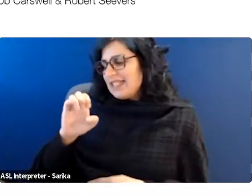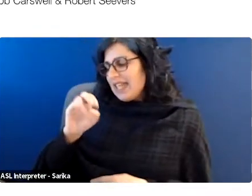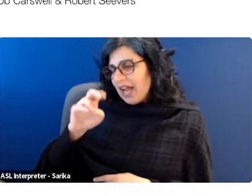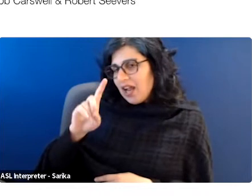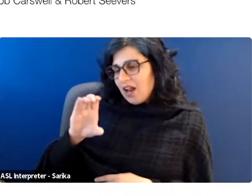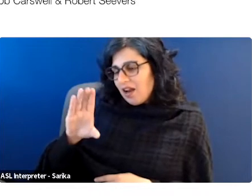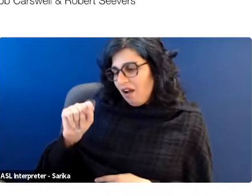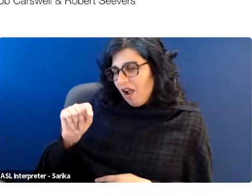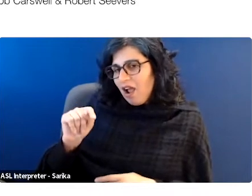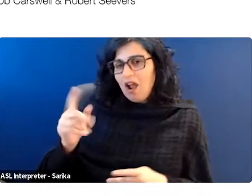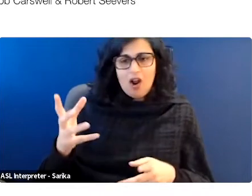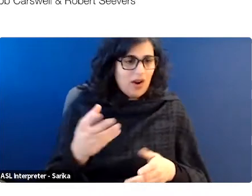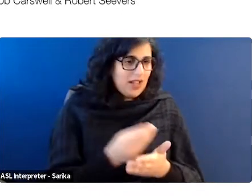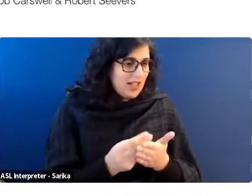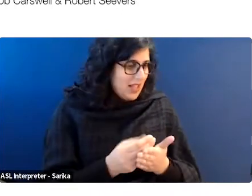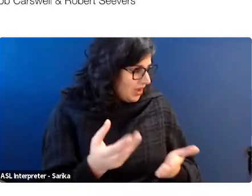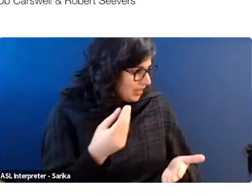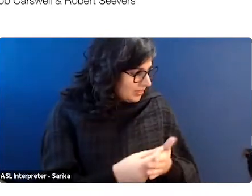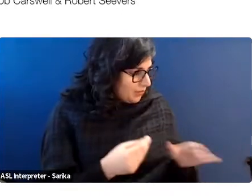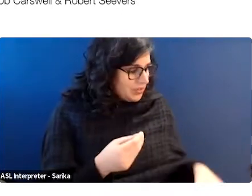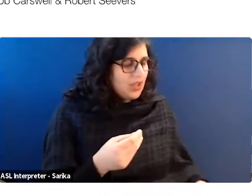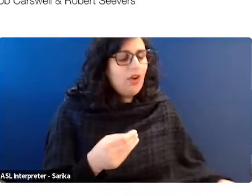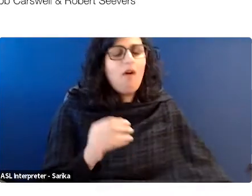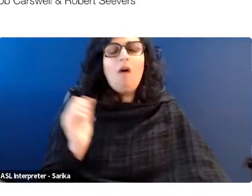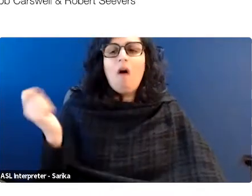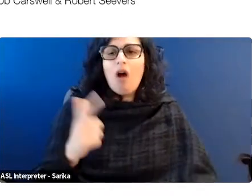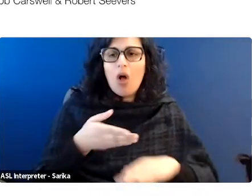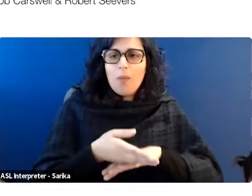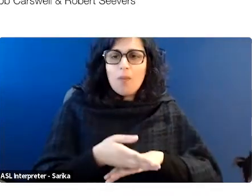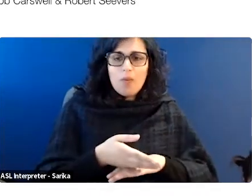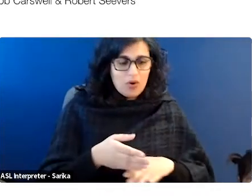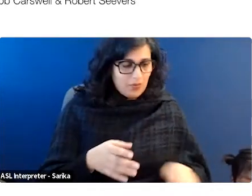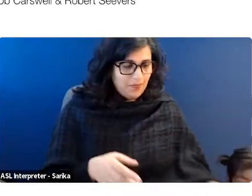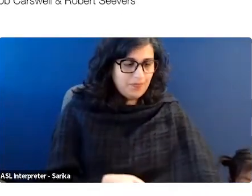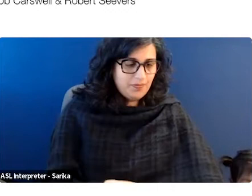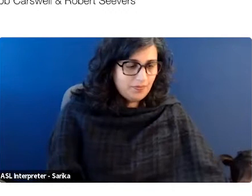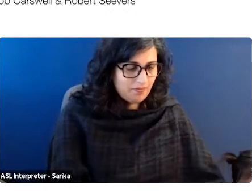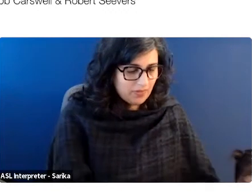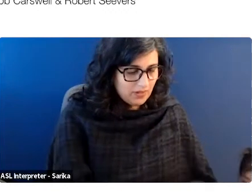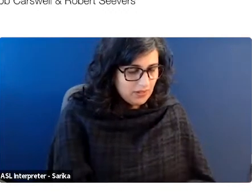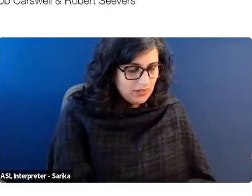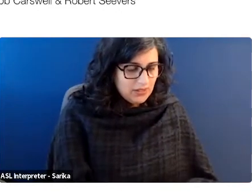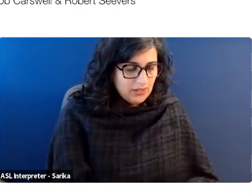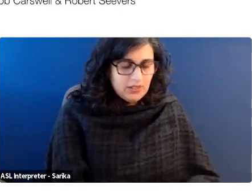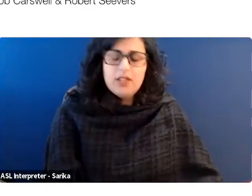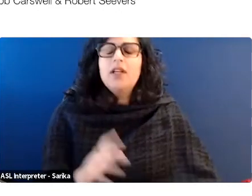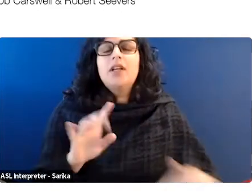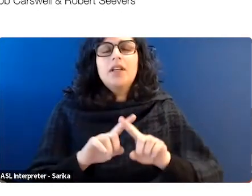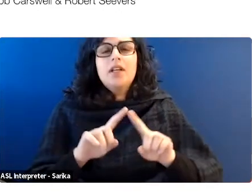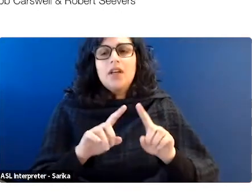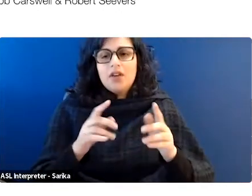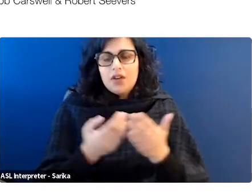all post-consumer socks in the US and converted those into new yarns, new fibers, and new